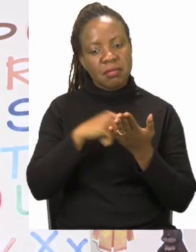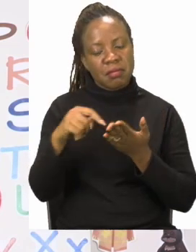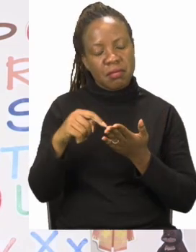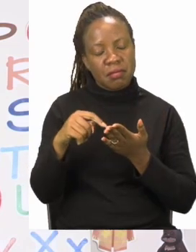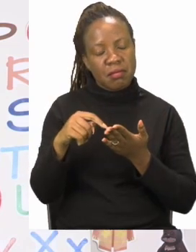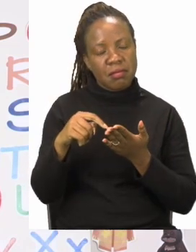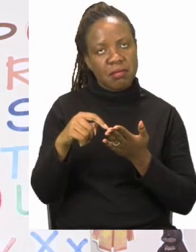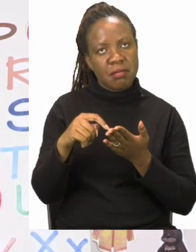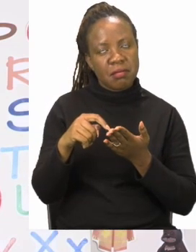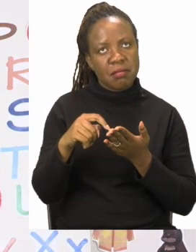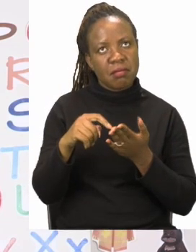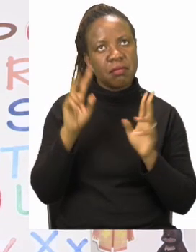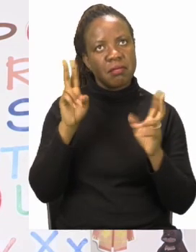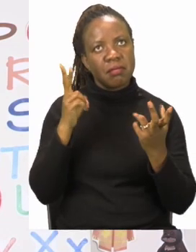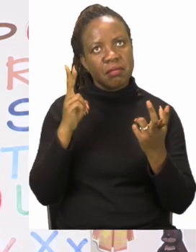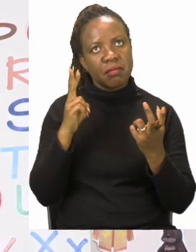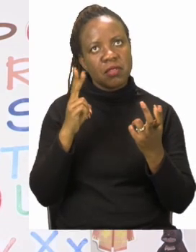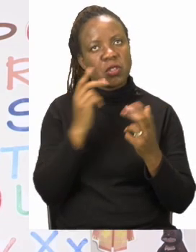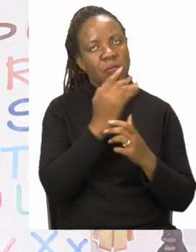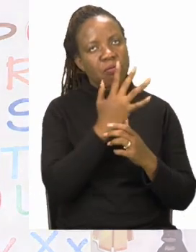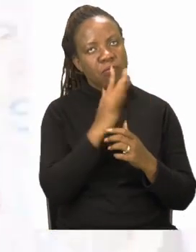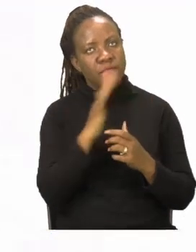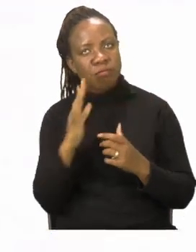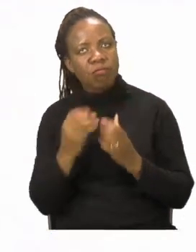plants and growth.